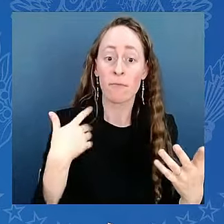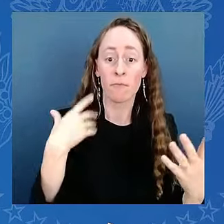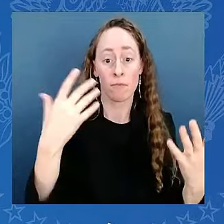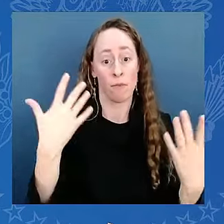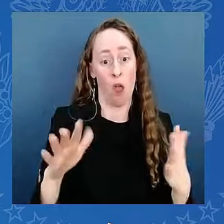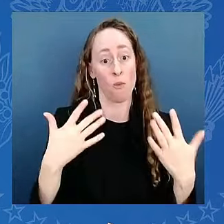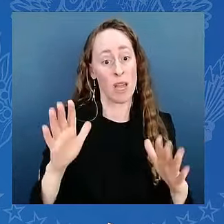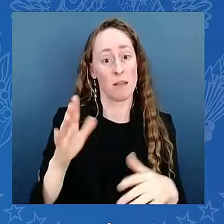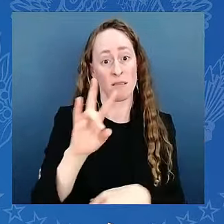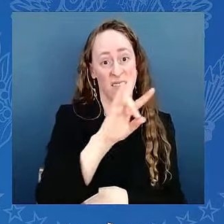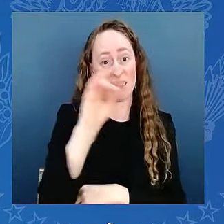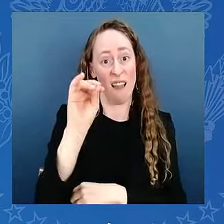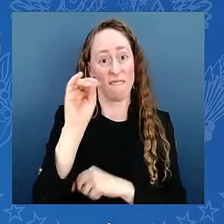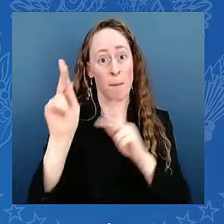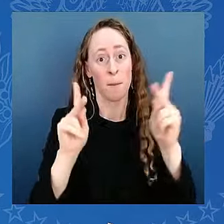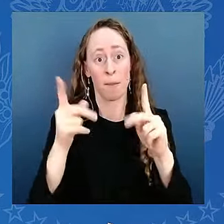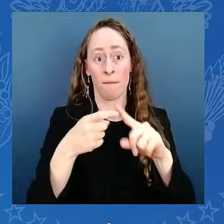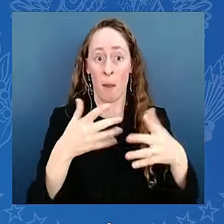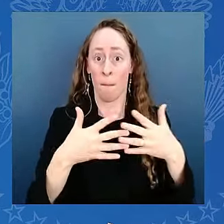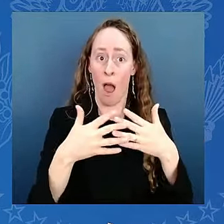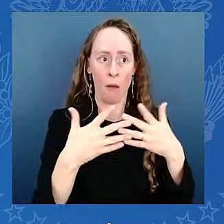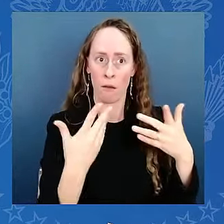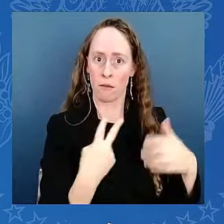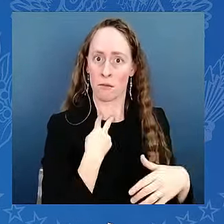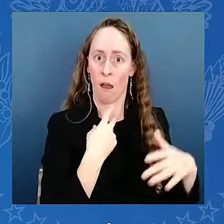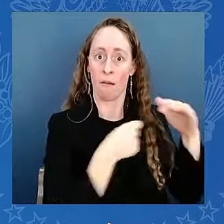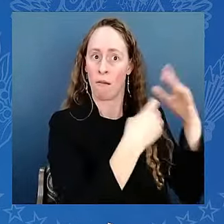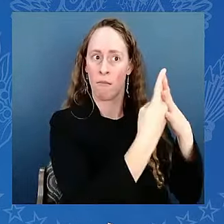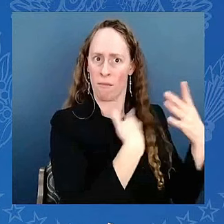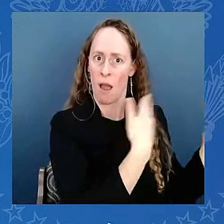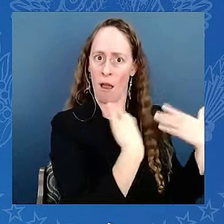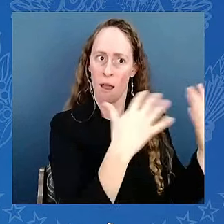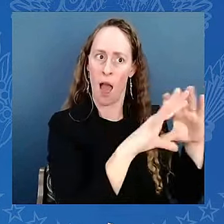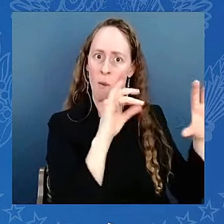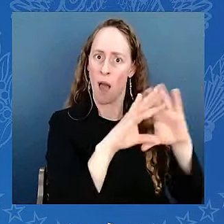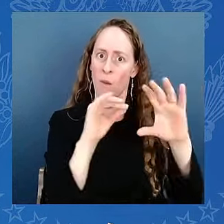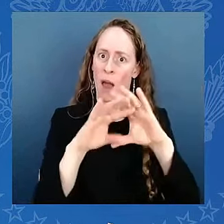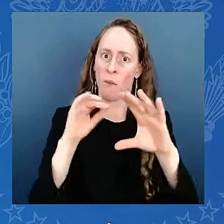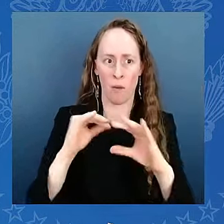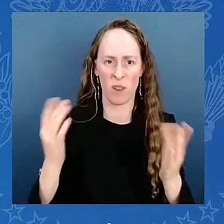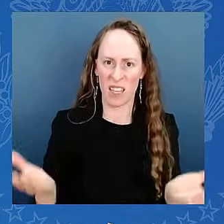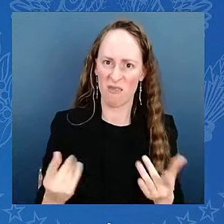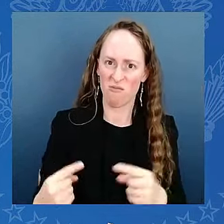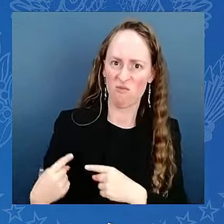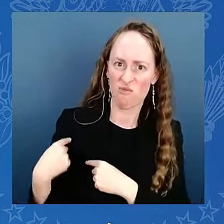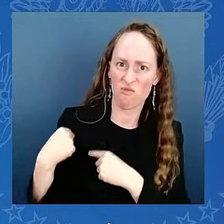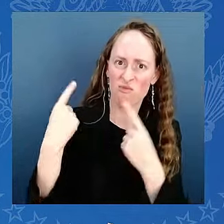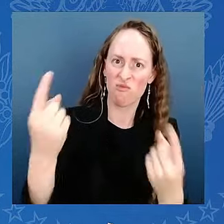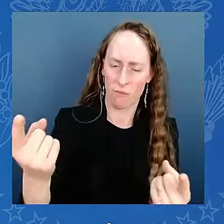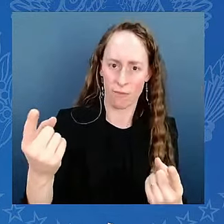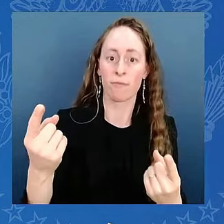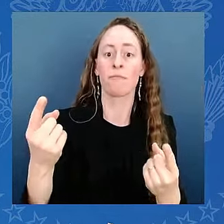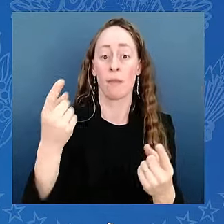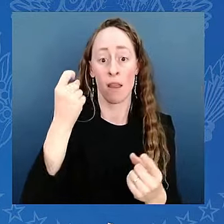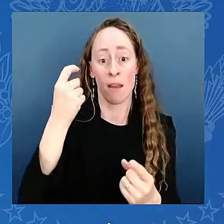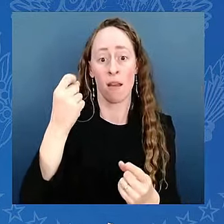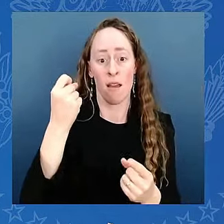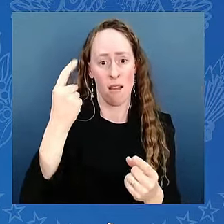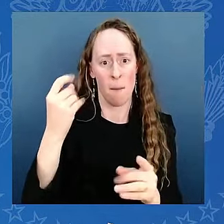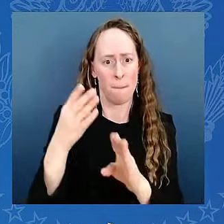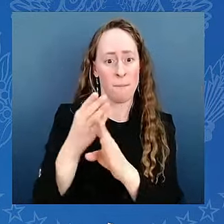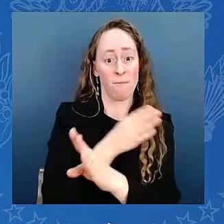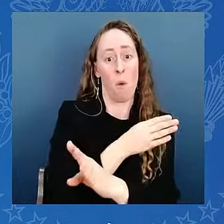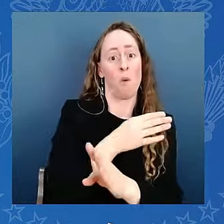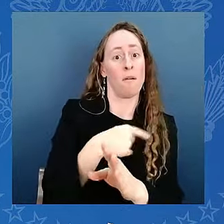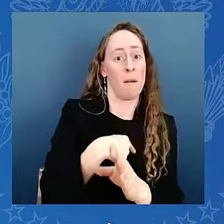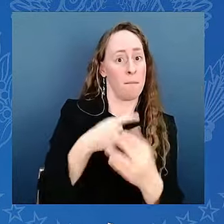hostage abroad, many since before I took office. Additionally, I issued an executive order in 2022